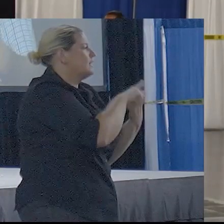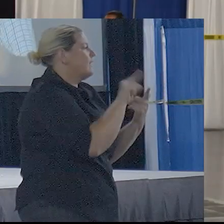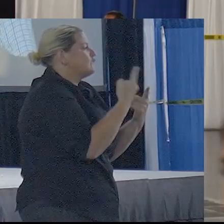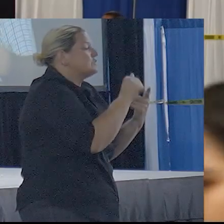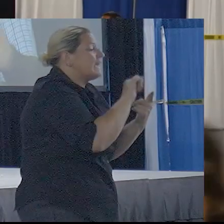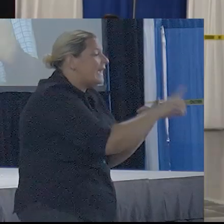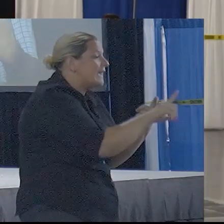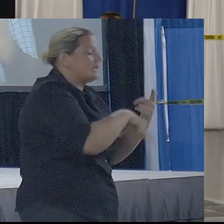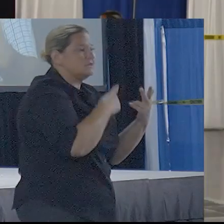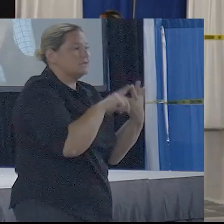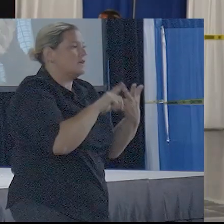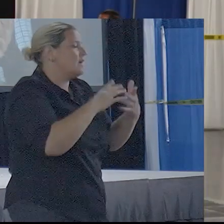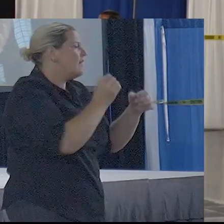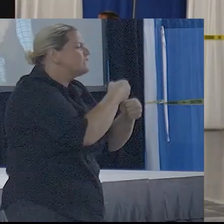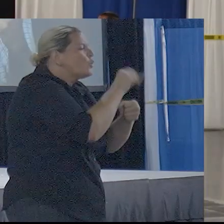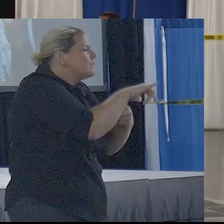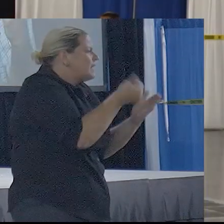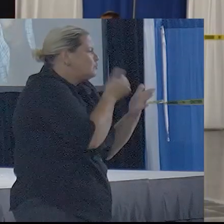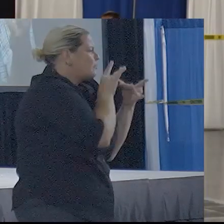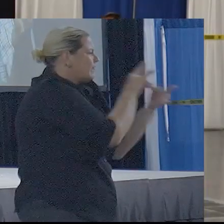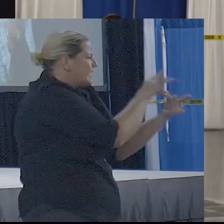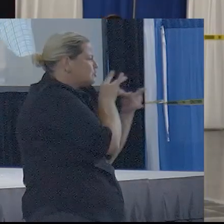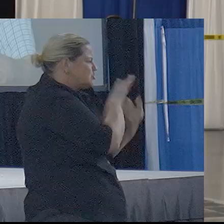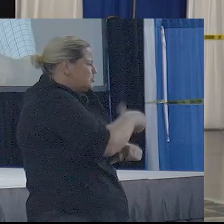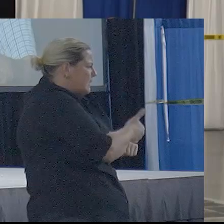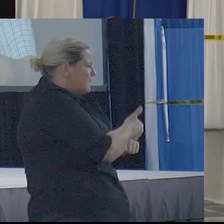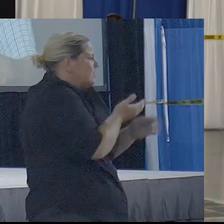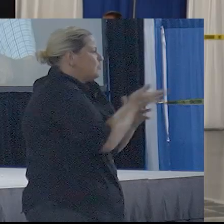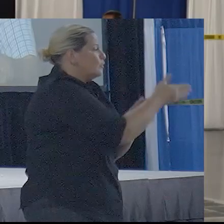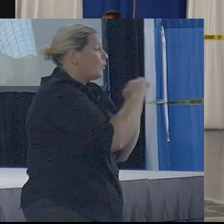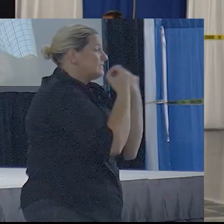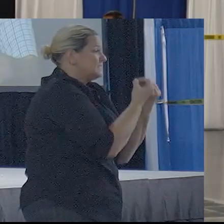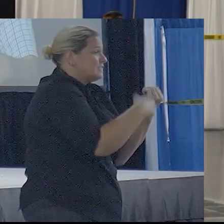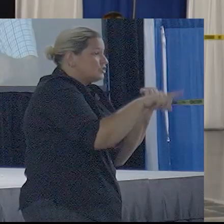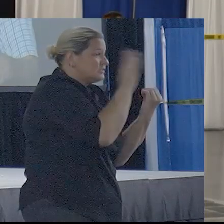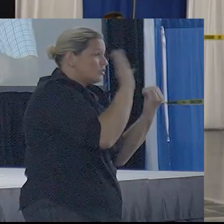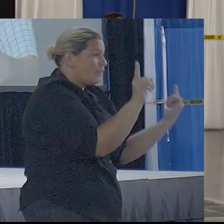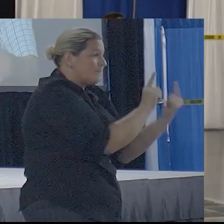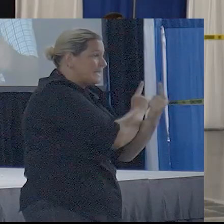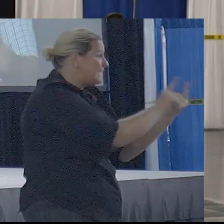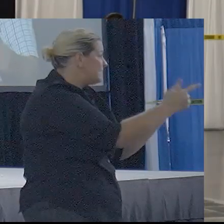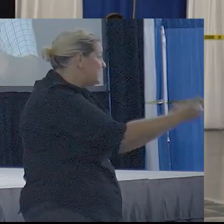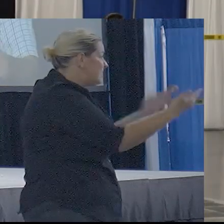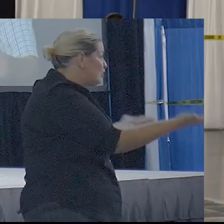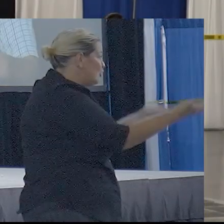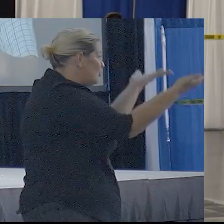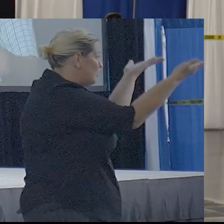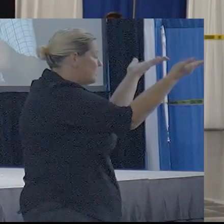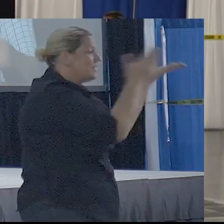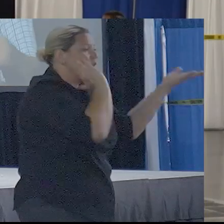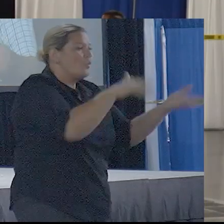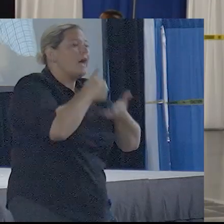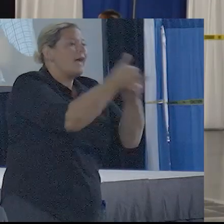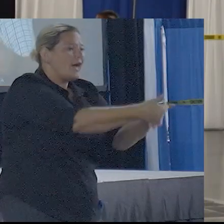to know your neighbors, forming new relationships through the organizations you meet here is going to do more to prepare your family